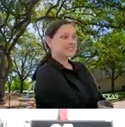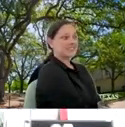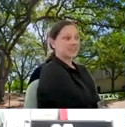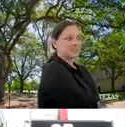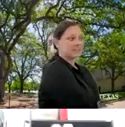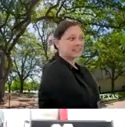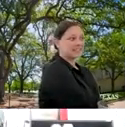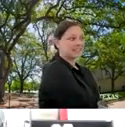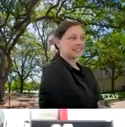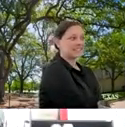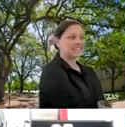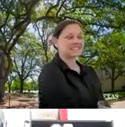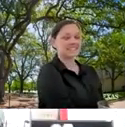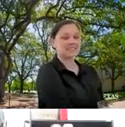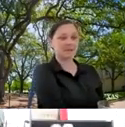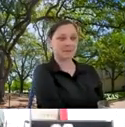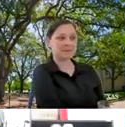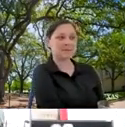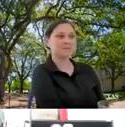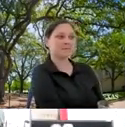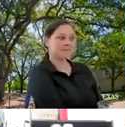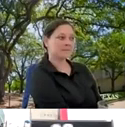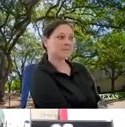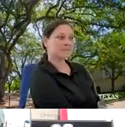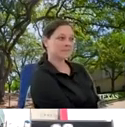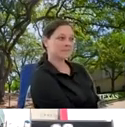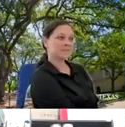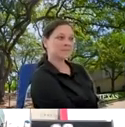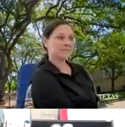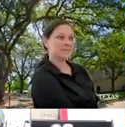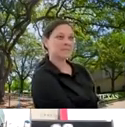A good start, but lots of details still to work through.